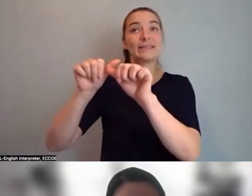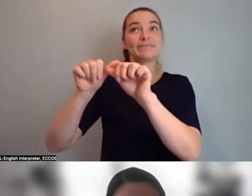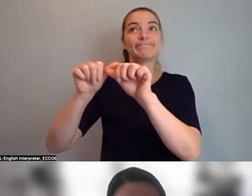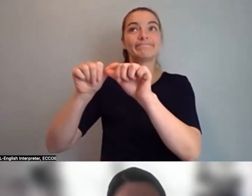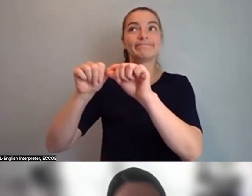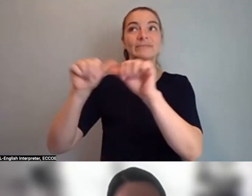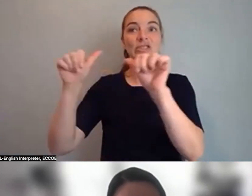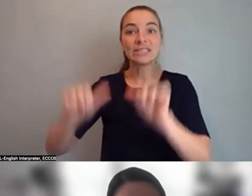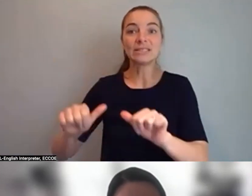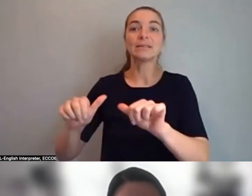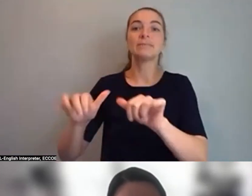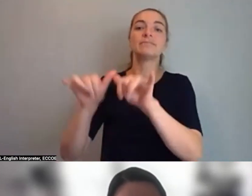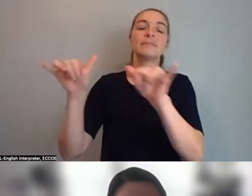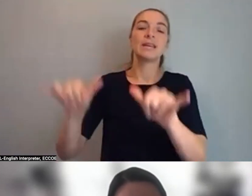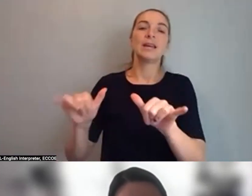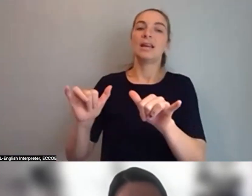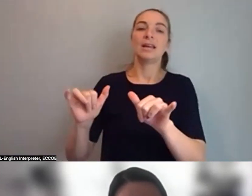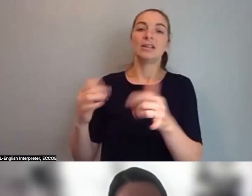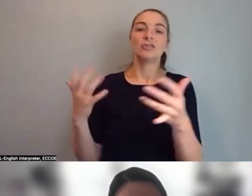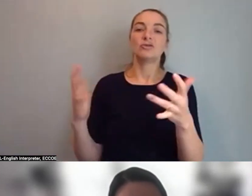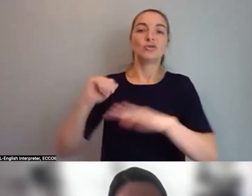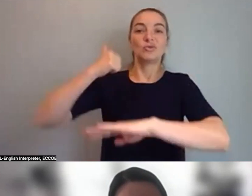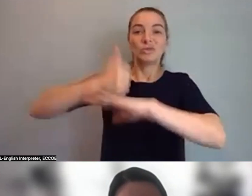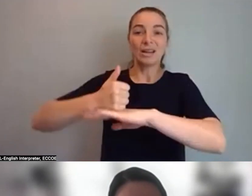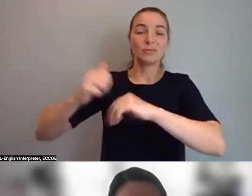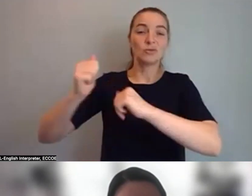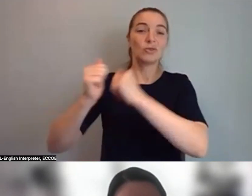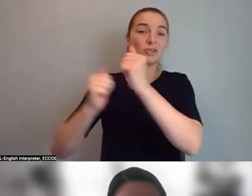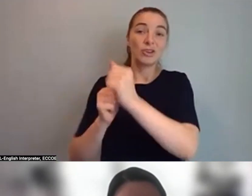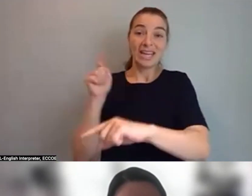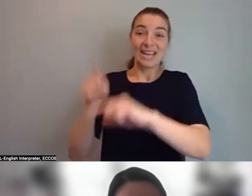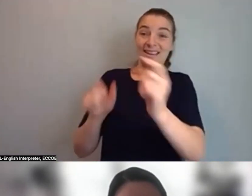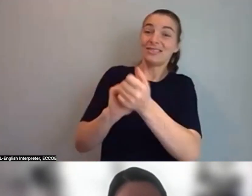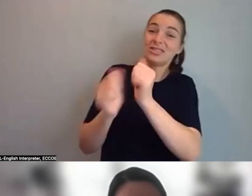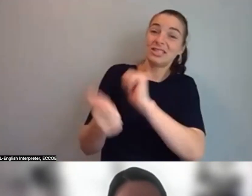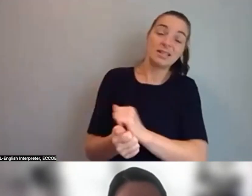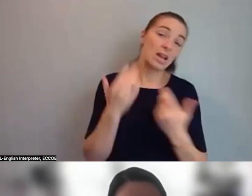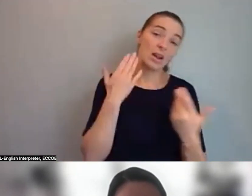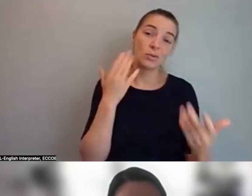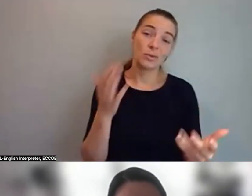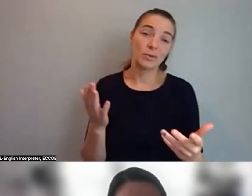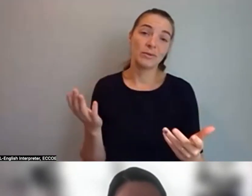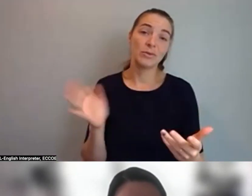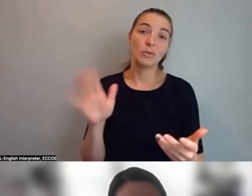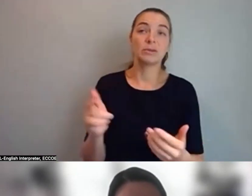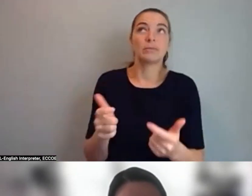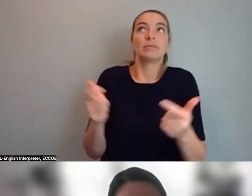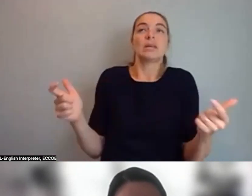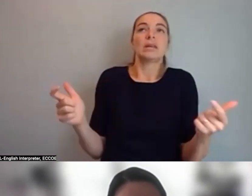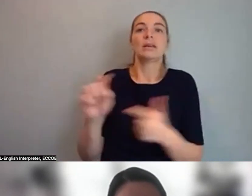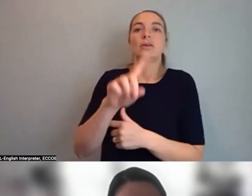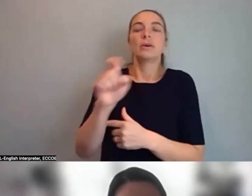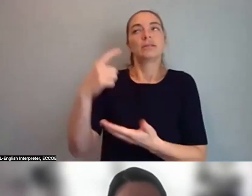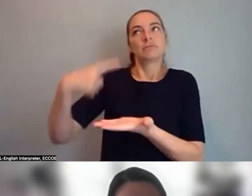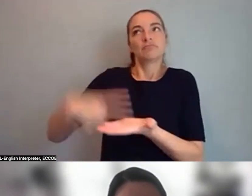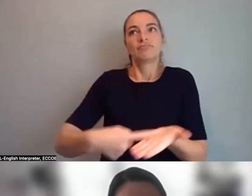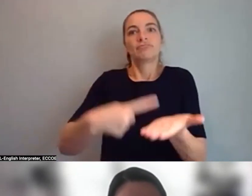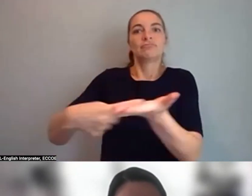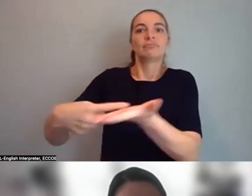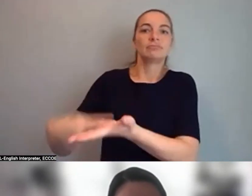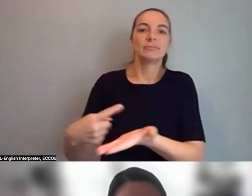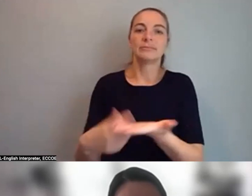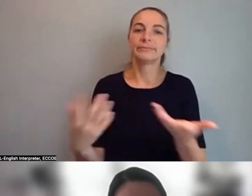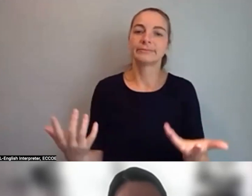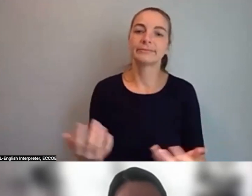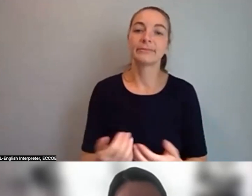know, again, those are like the massive, you know, questions. But what, what's clear is that, you know, we